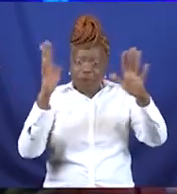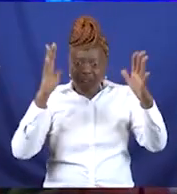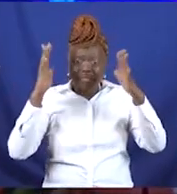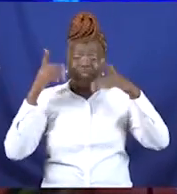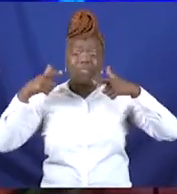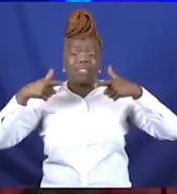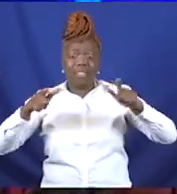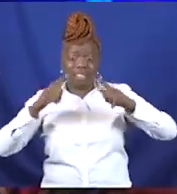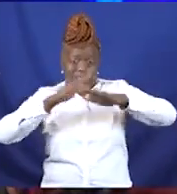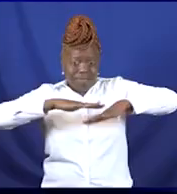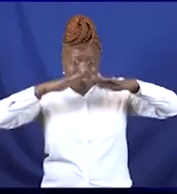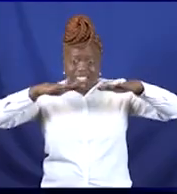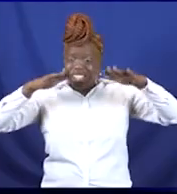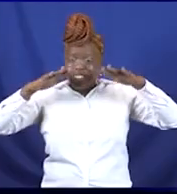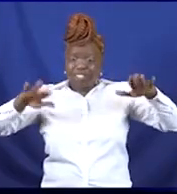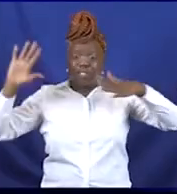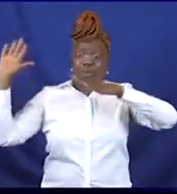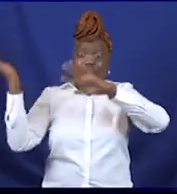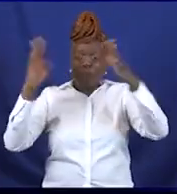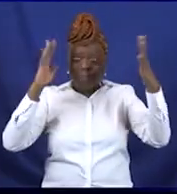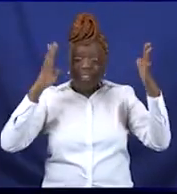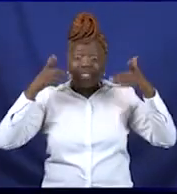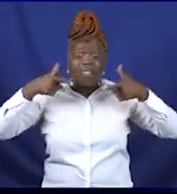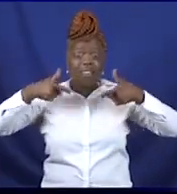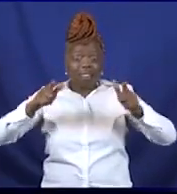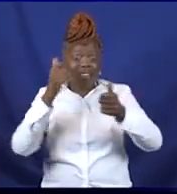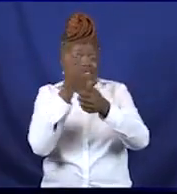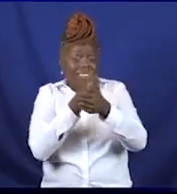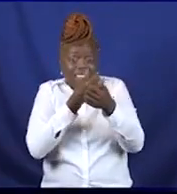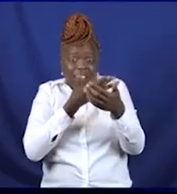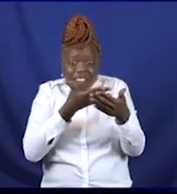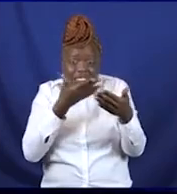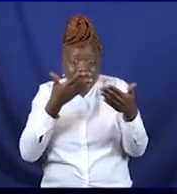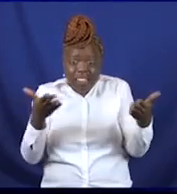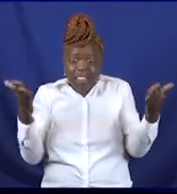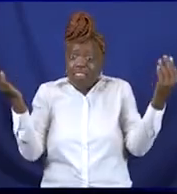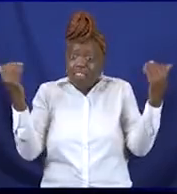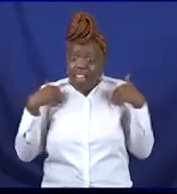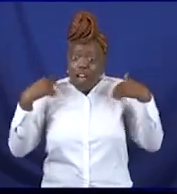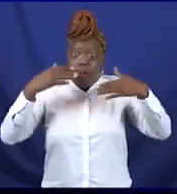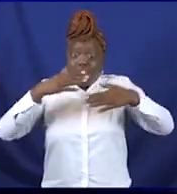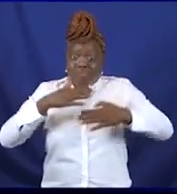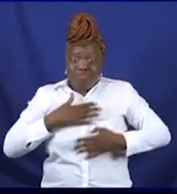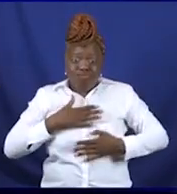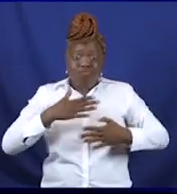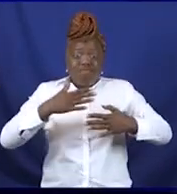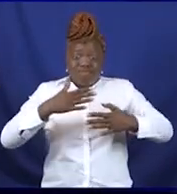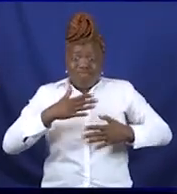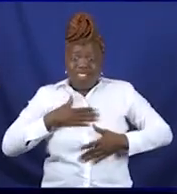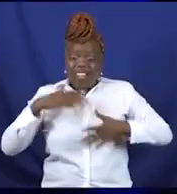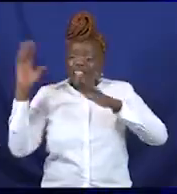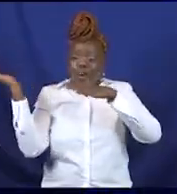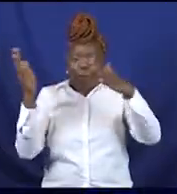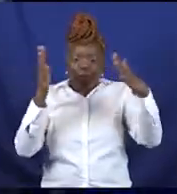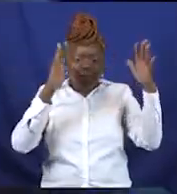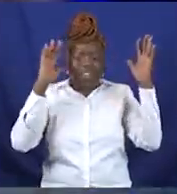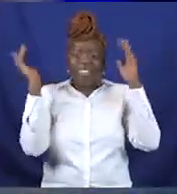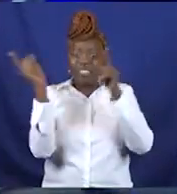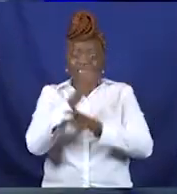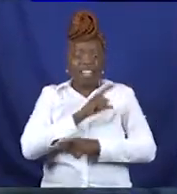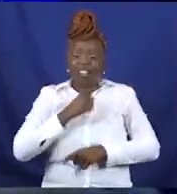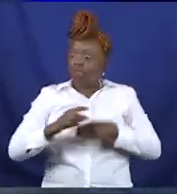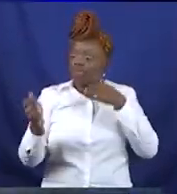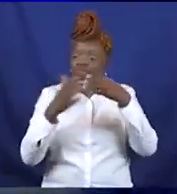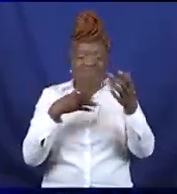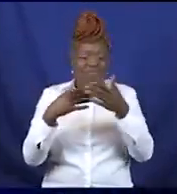the children praise him. Let everything that have breath praise the Lord. No matter